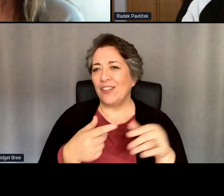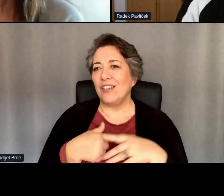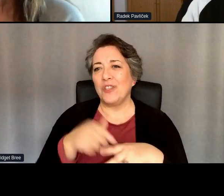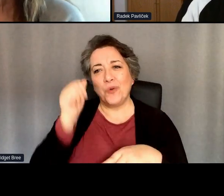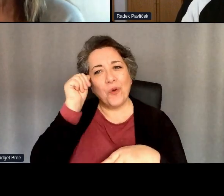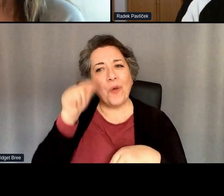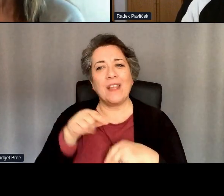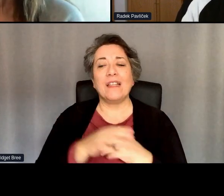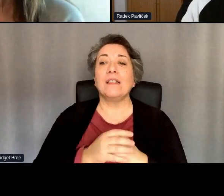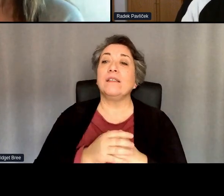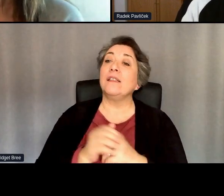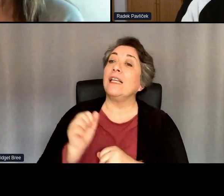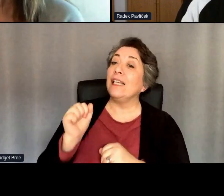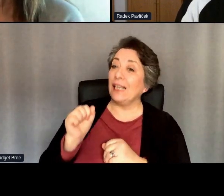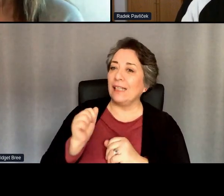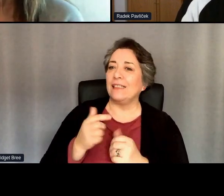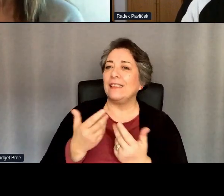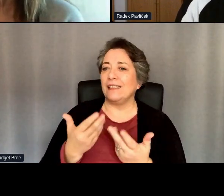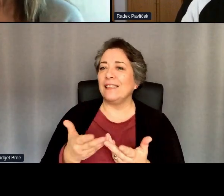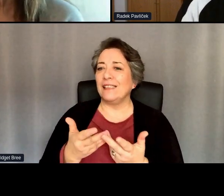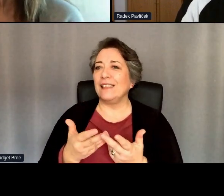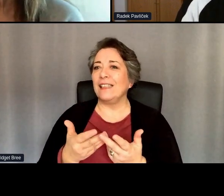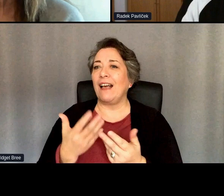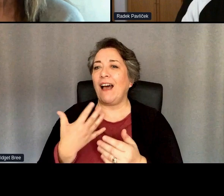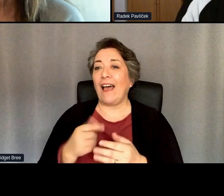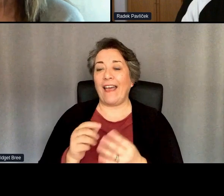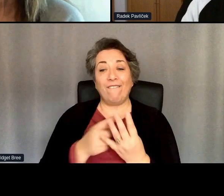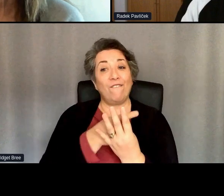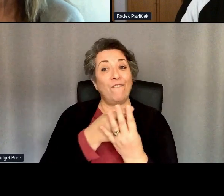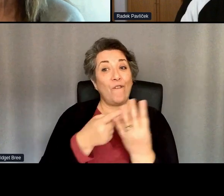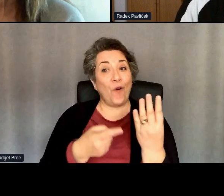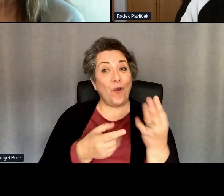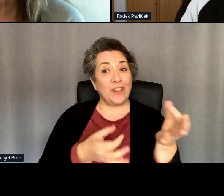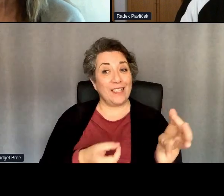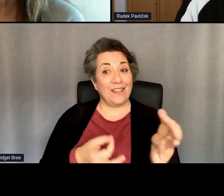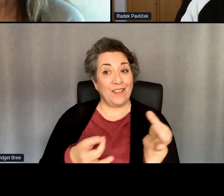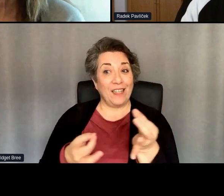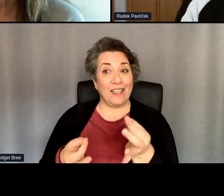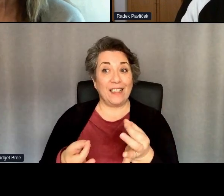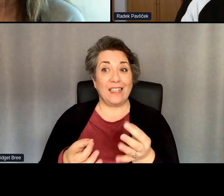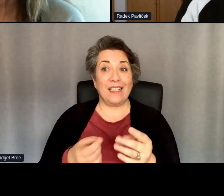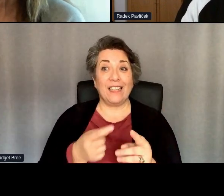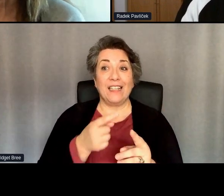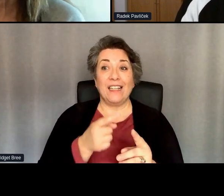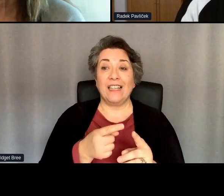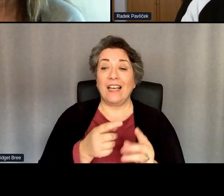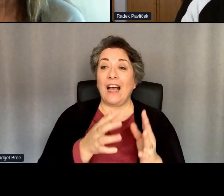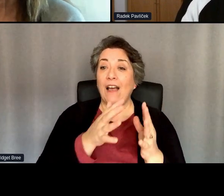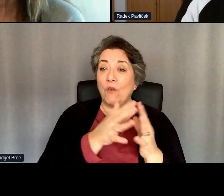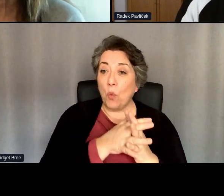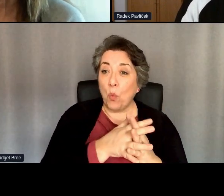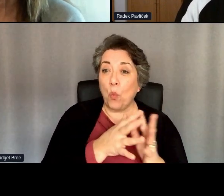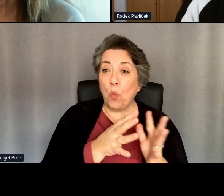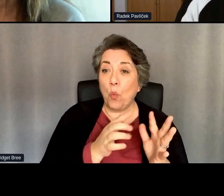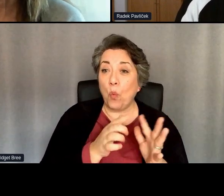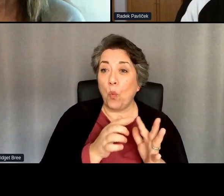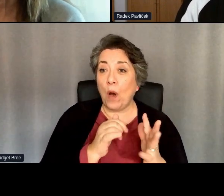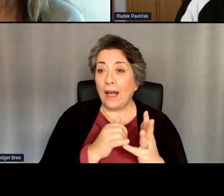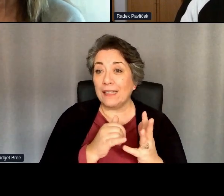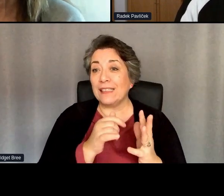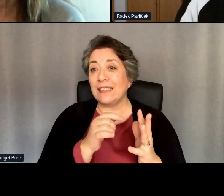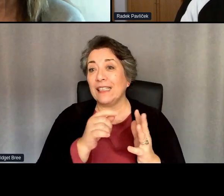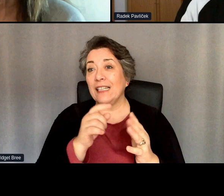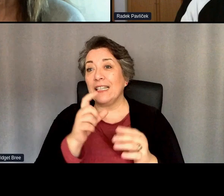Yes, I have. Officially, I have 4 certifications. So I have WAS, CPAC, and ADS. And having WAS and CPAC, you get